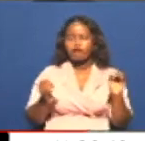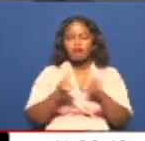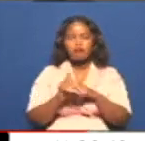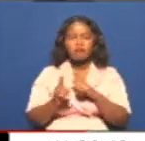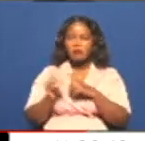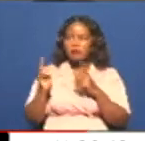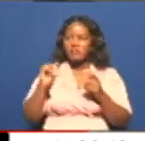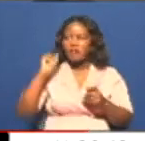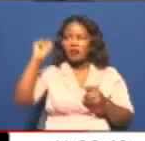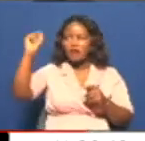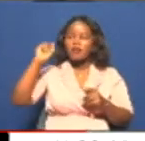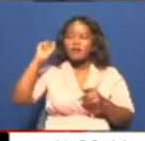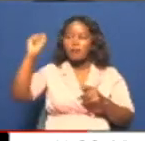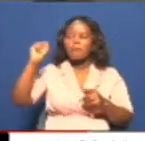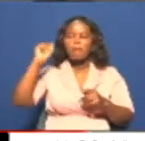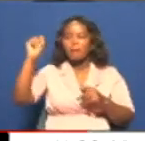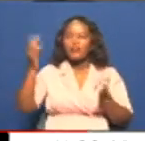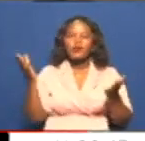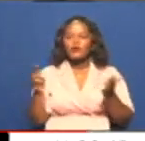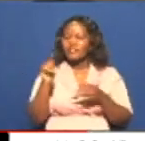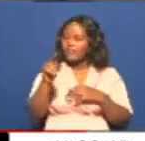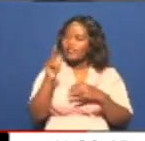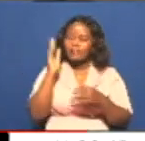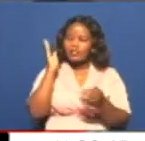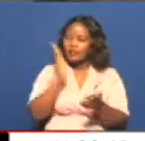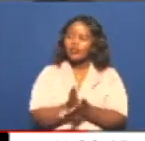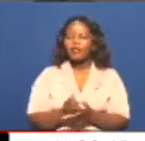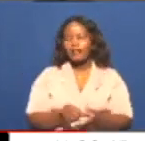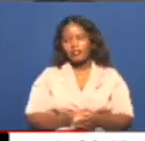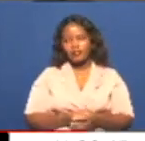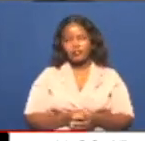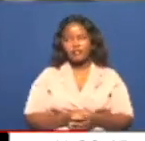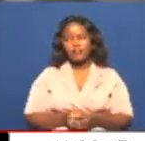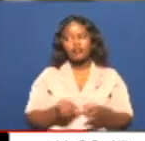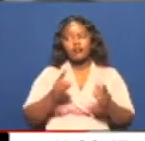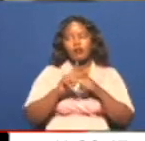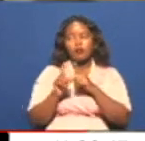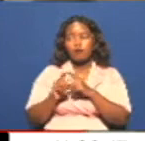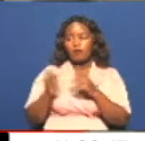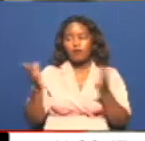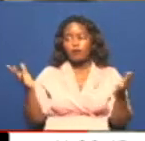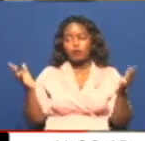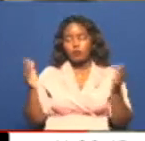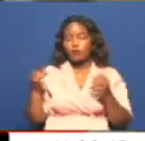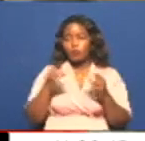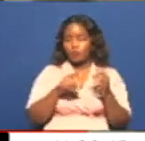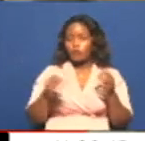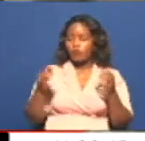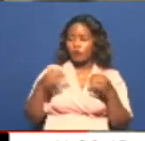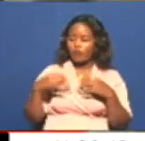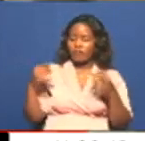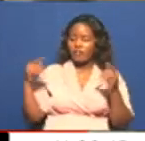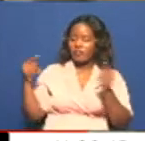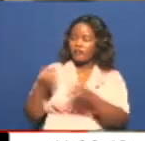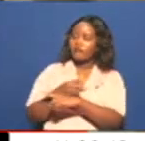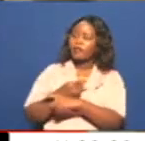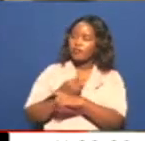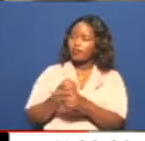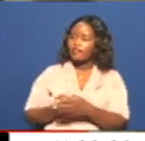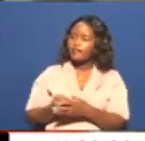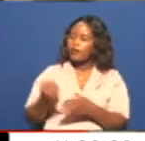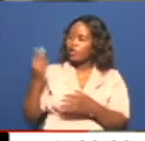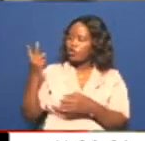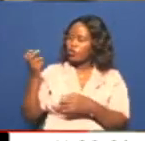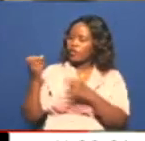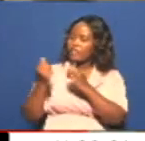political will make the difference. Well, the severity will make the difference. And in 2017, mm-hmm. I